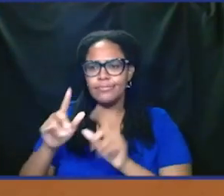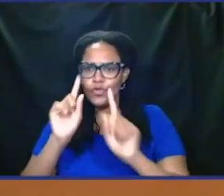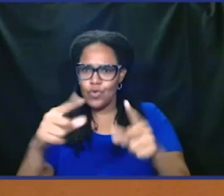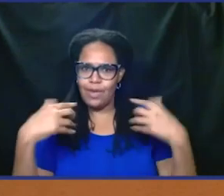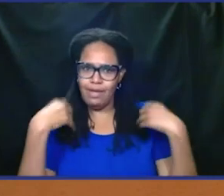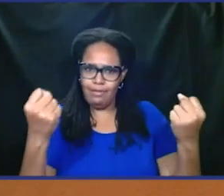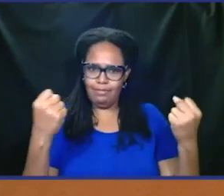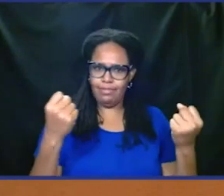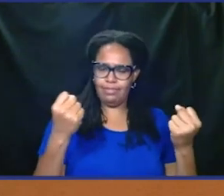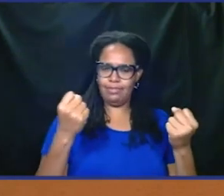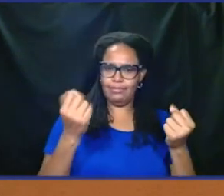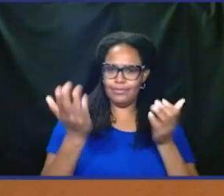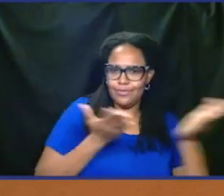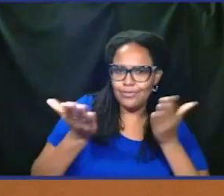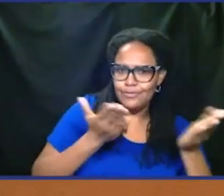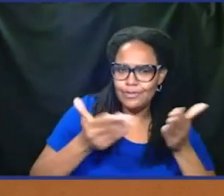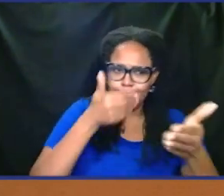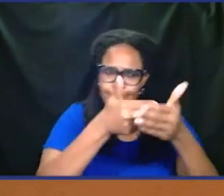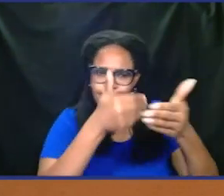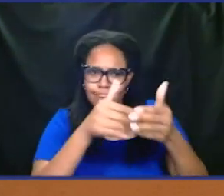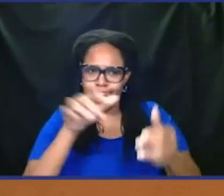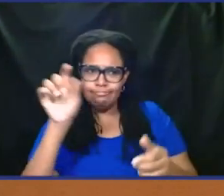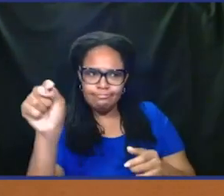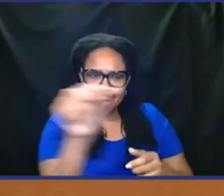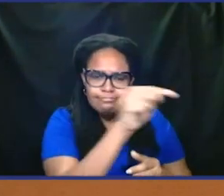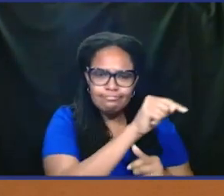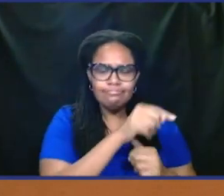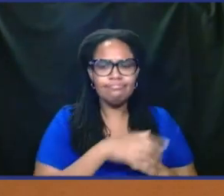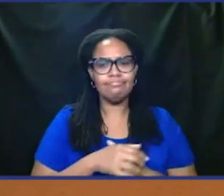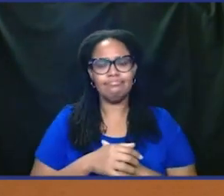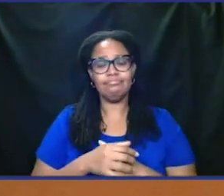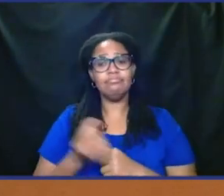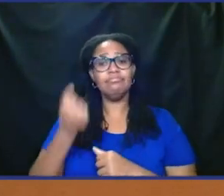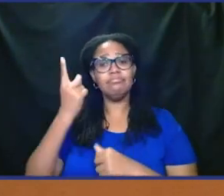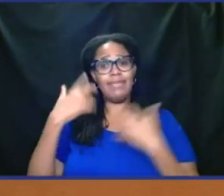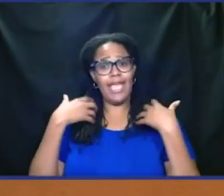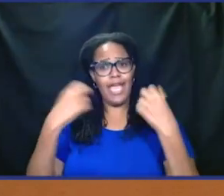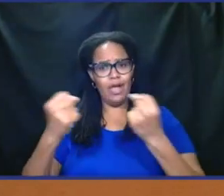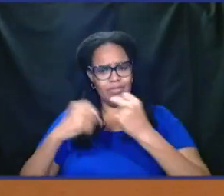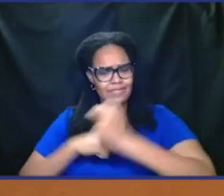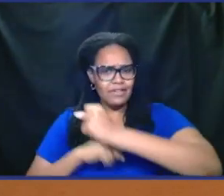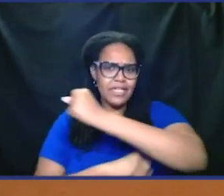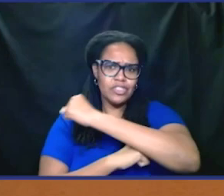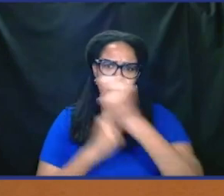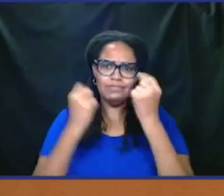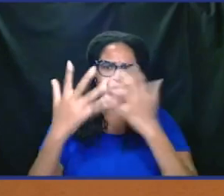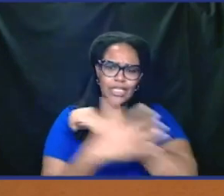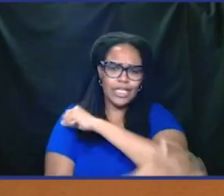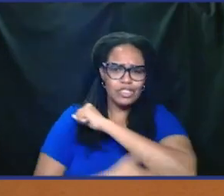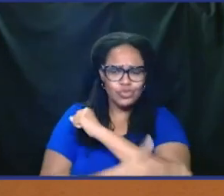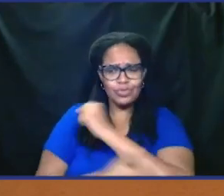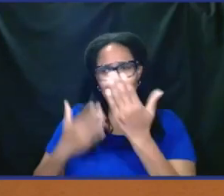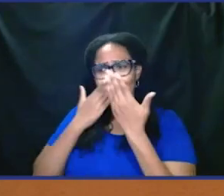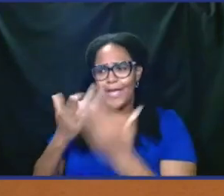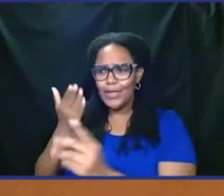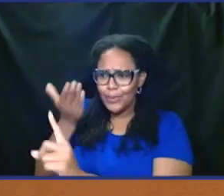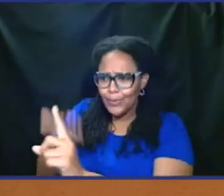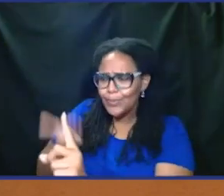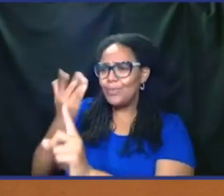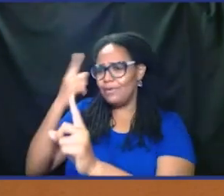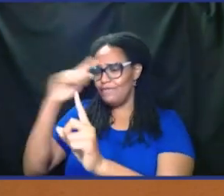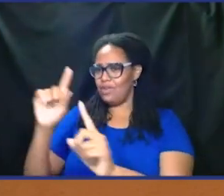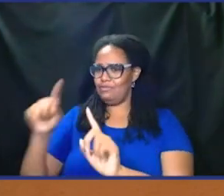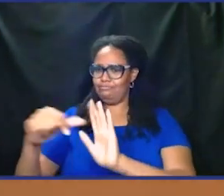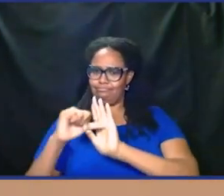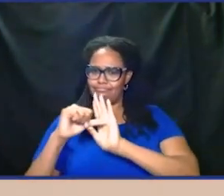health volunteers are the very foundation of health in many countries. So thank you, Nizamuddin, for demonstrating the power